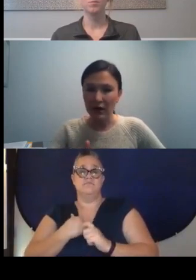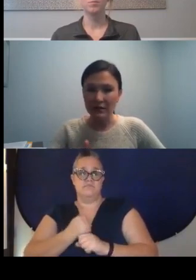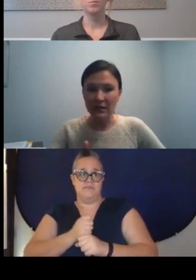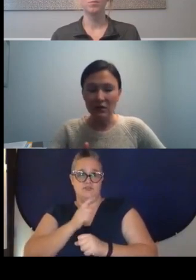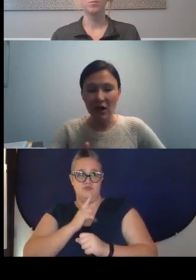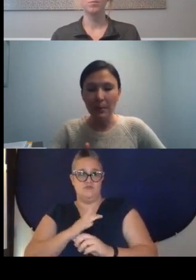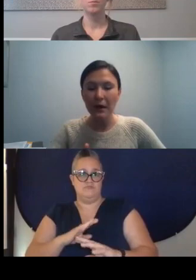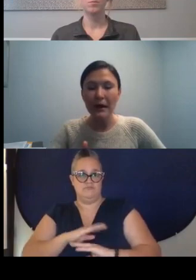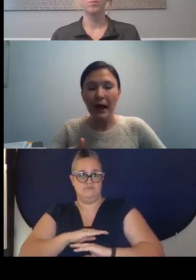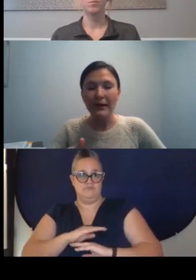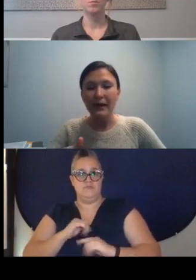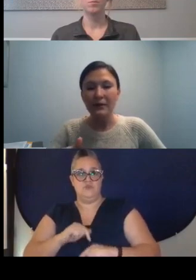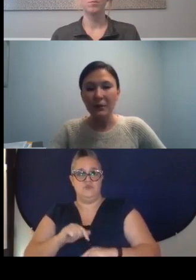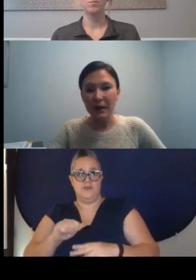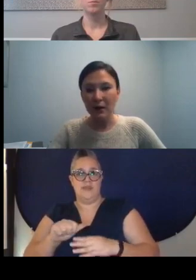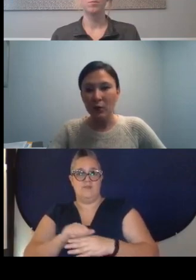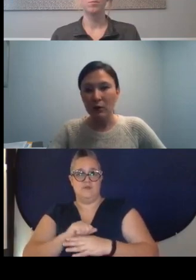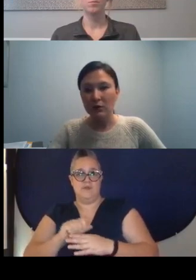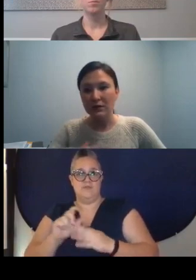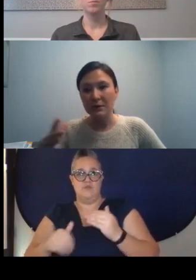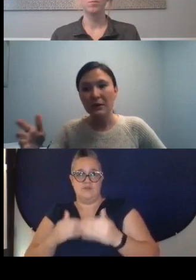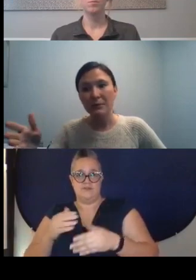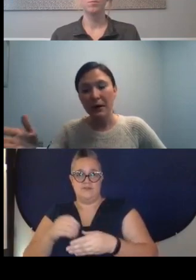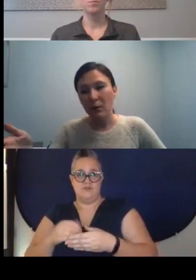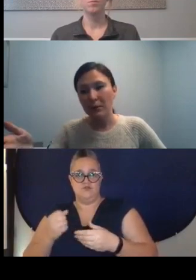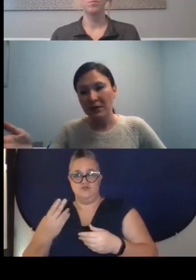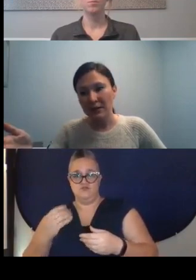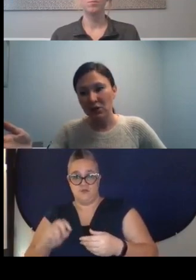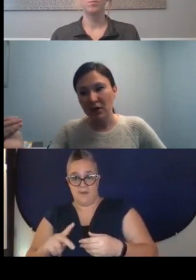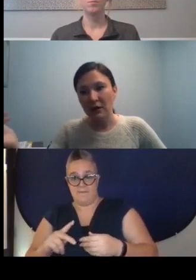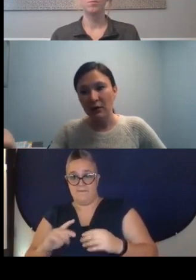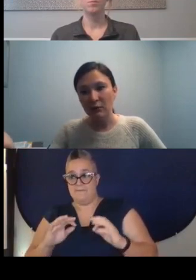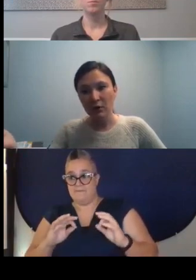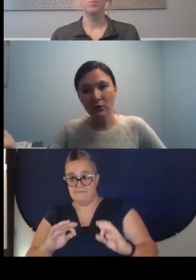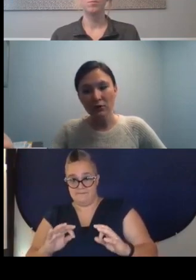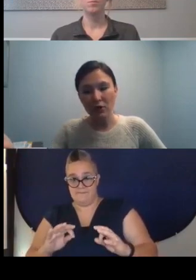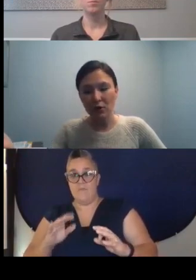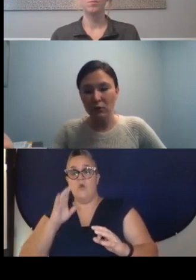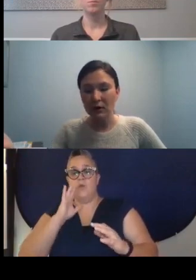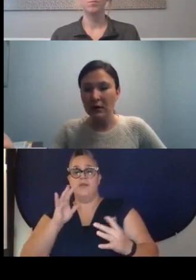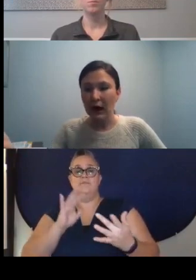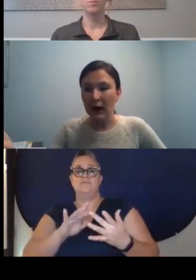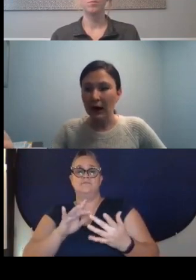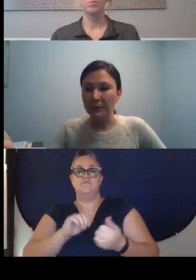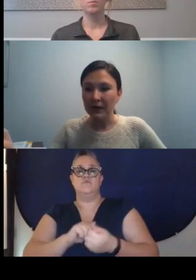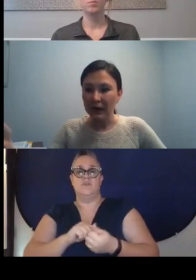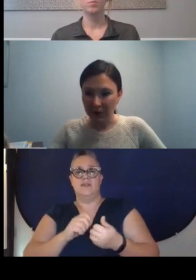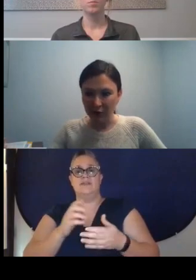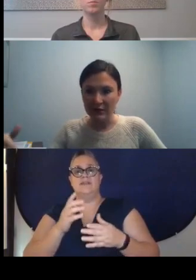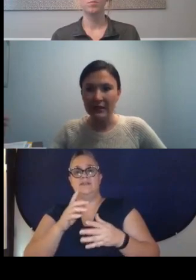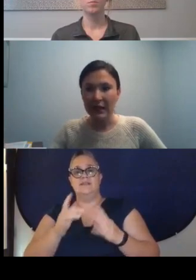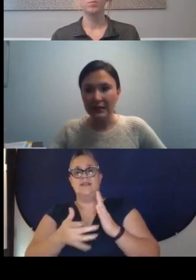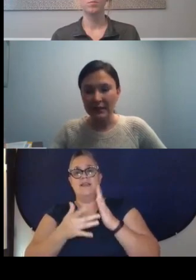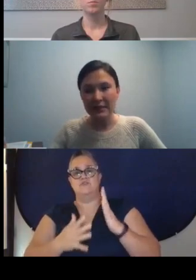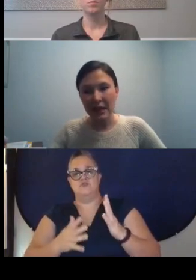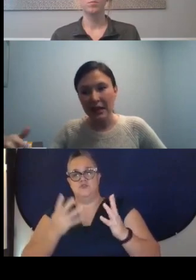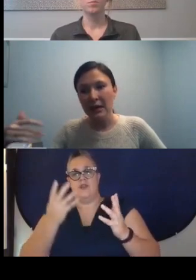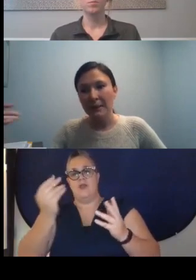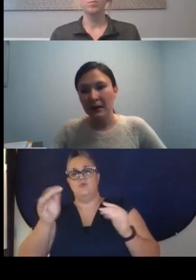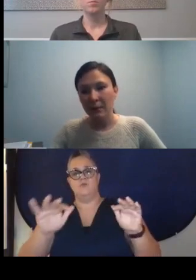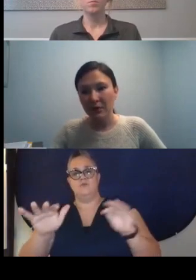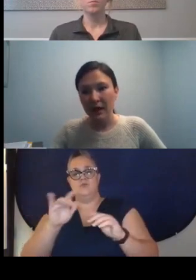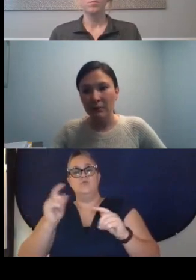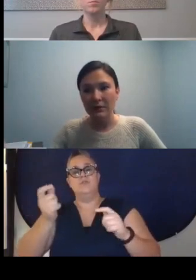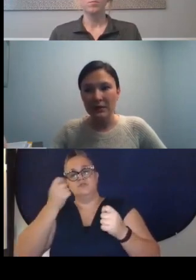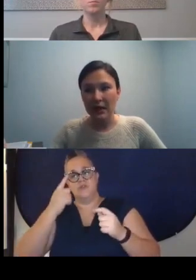that training process in the shop. And then from there, we would typically pair you up with a technician out on the road. So you would kind of better understand the cadence of the